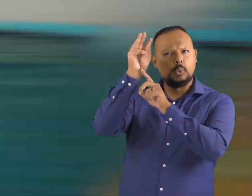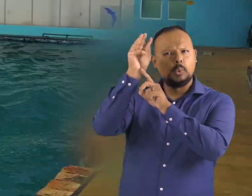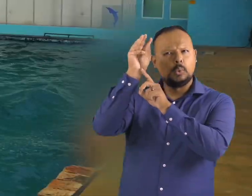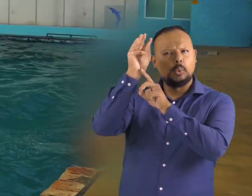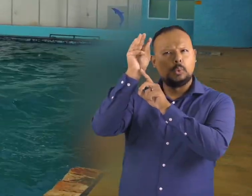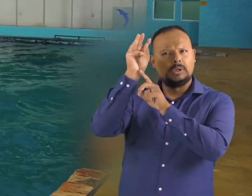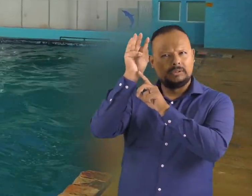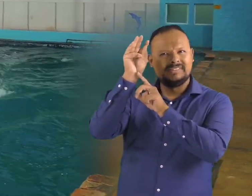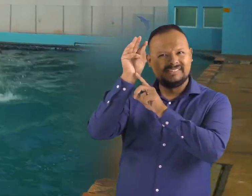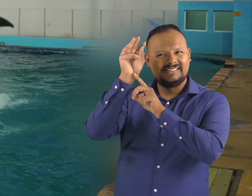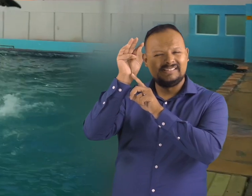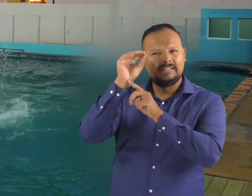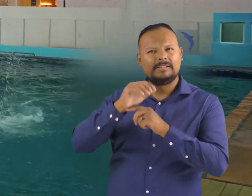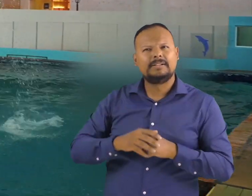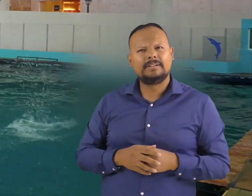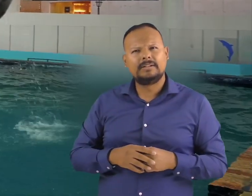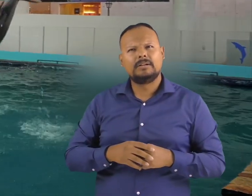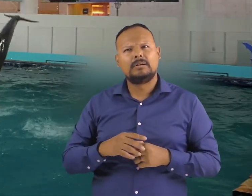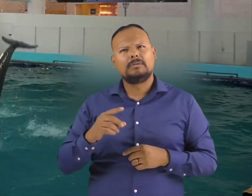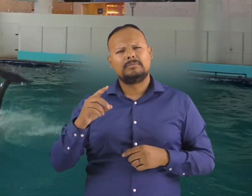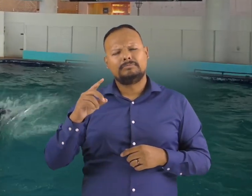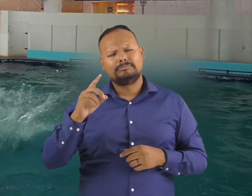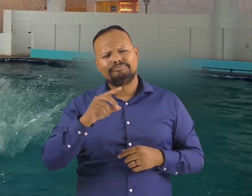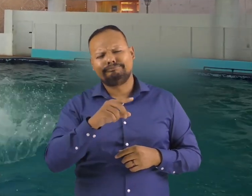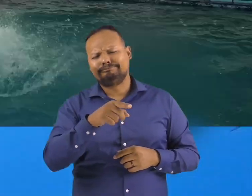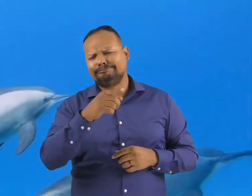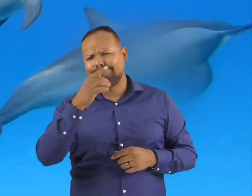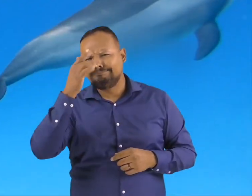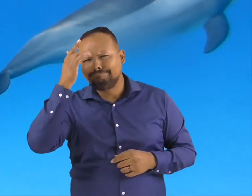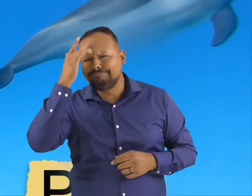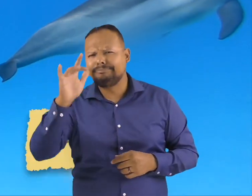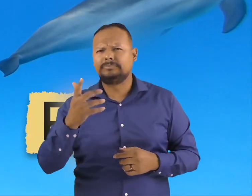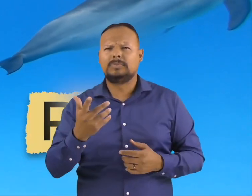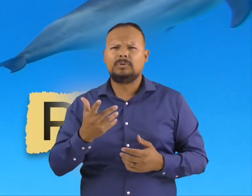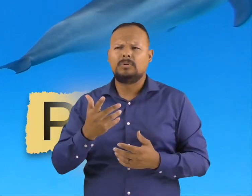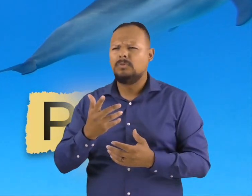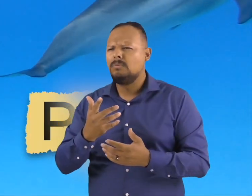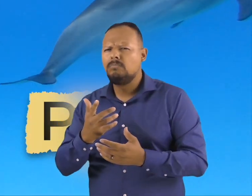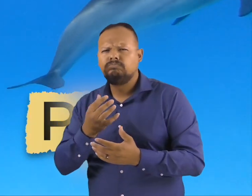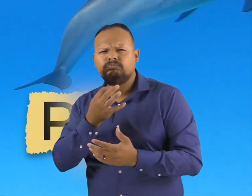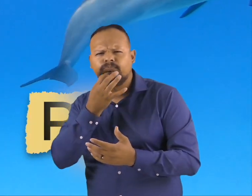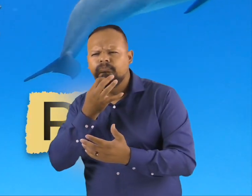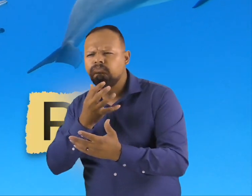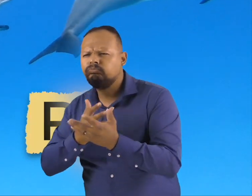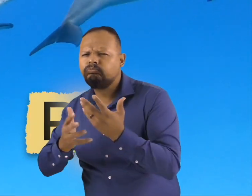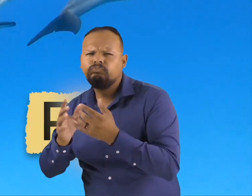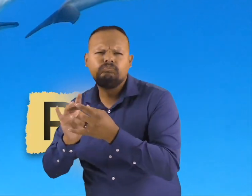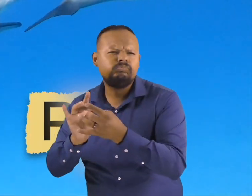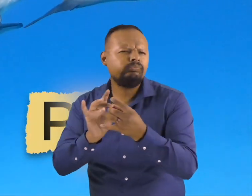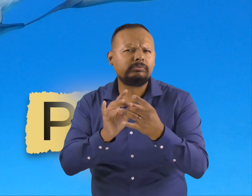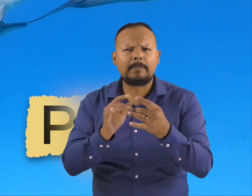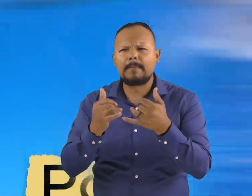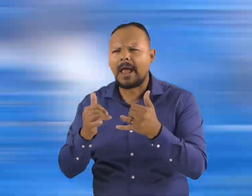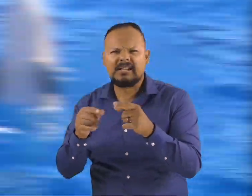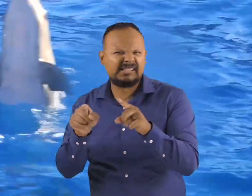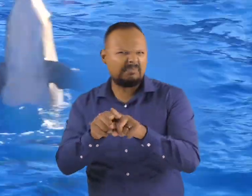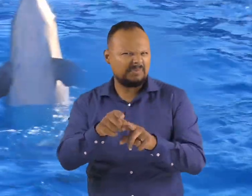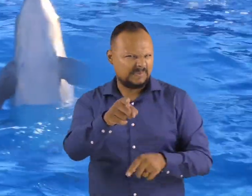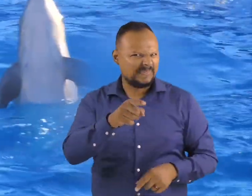social, and playful, much like you. They live together in groups called a pod.